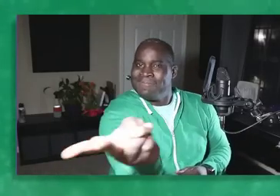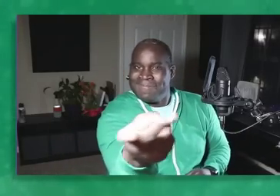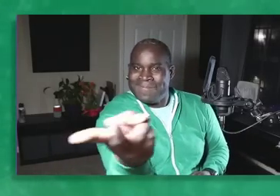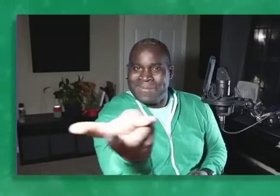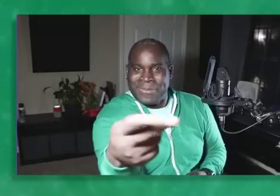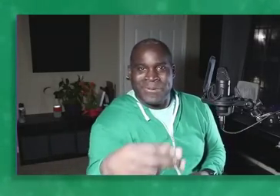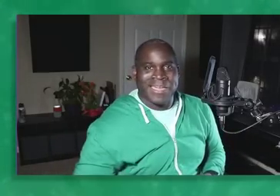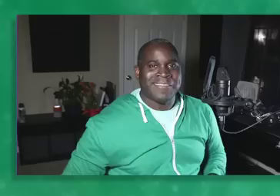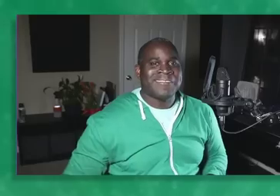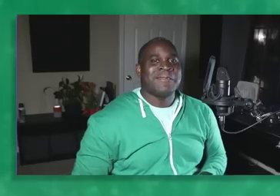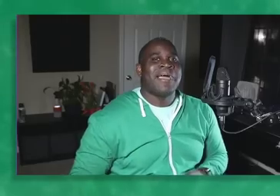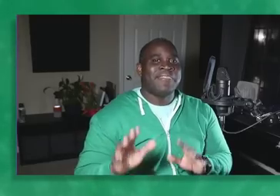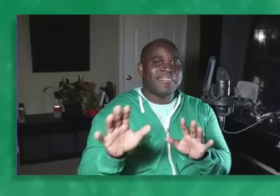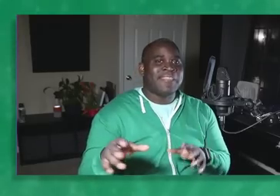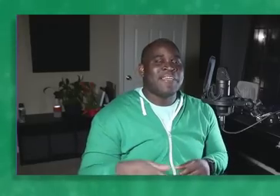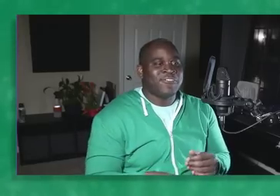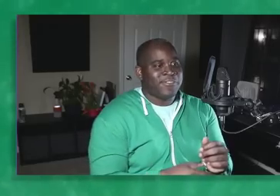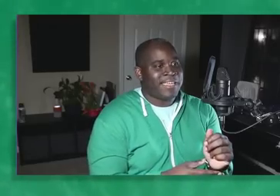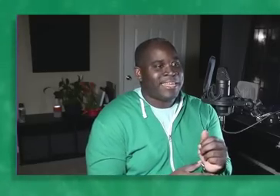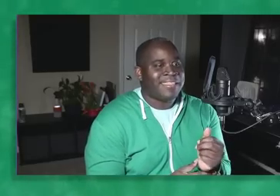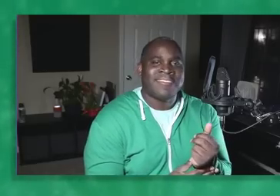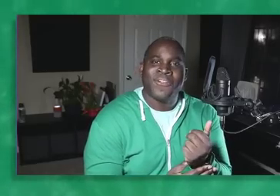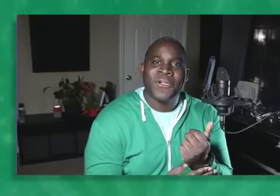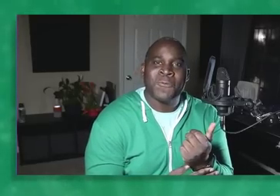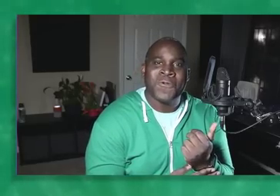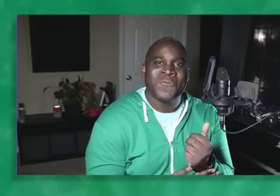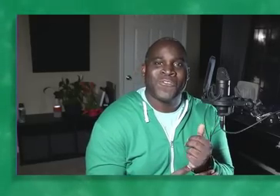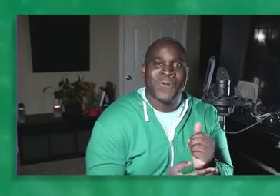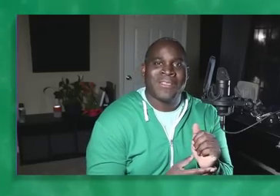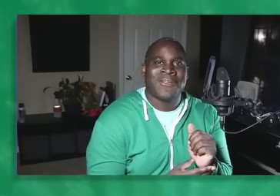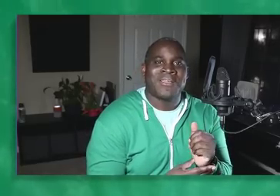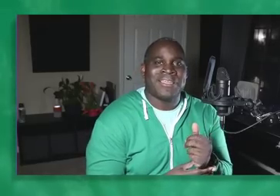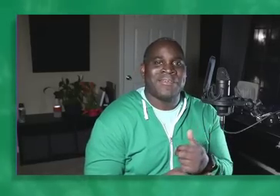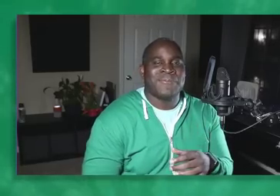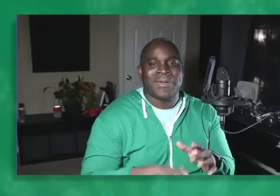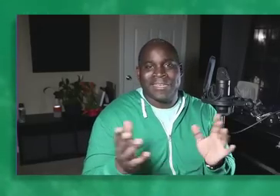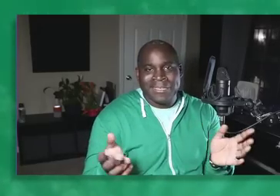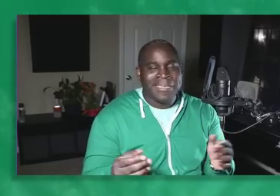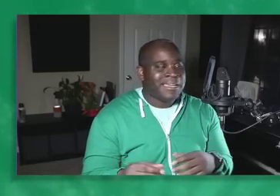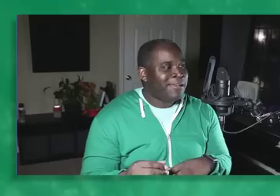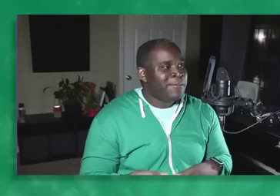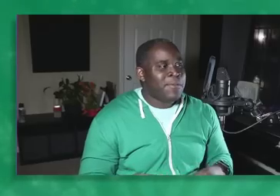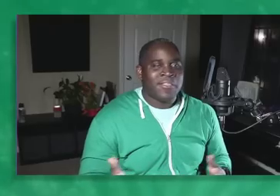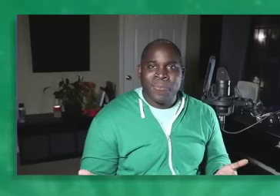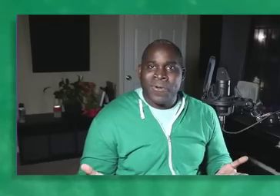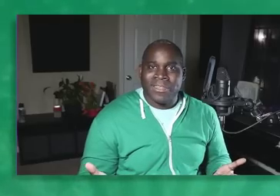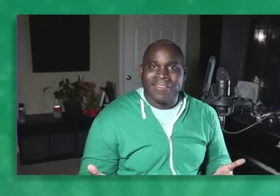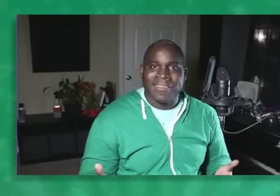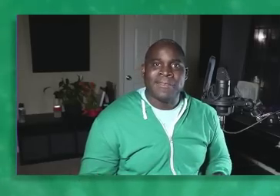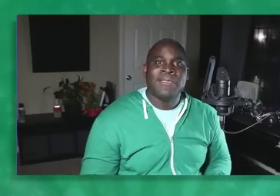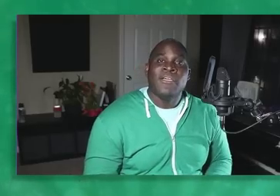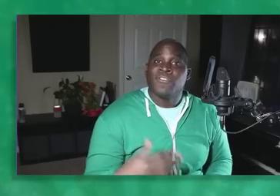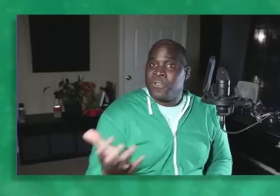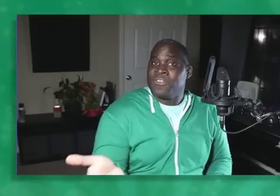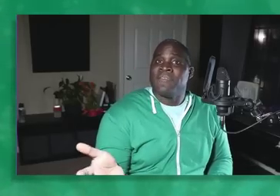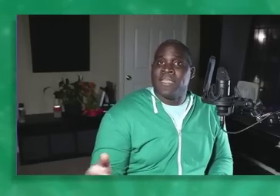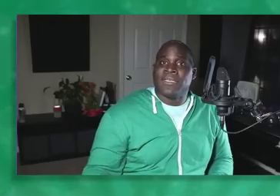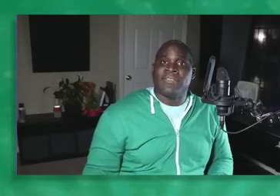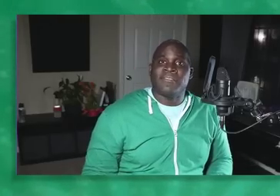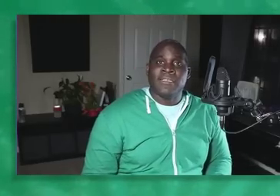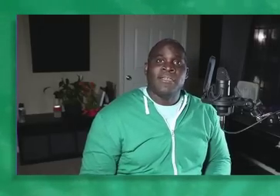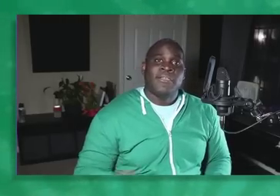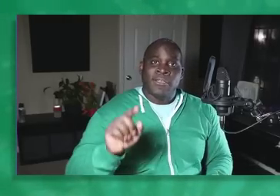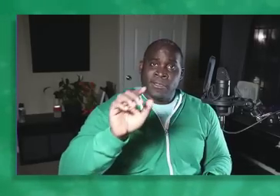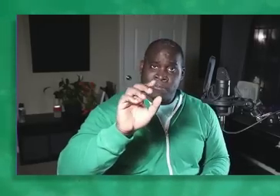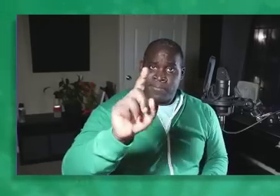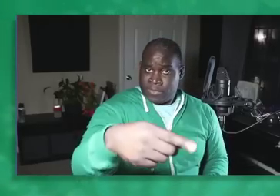kids, you guys. I think that's how she's signing it. It's a dark room. She's wearing dark gloves, but no, that's more or less it. So you're safe now,